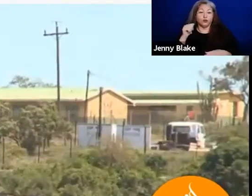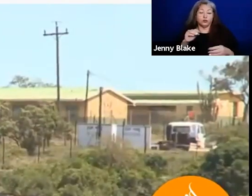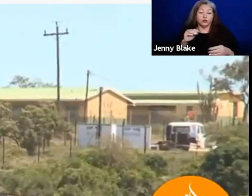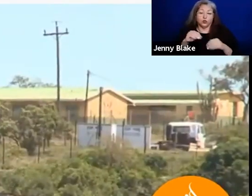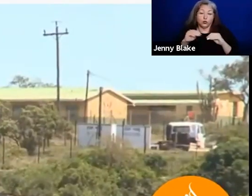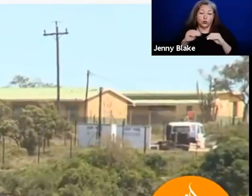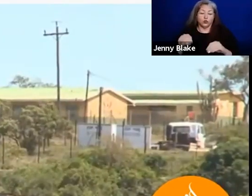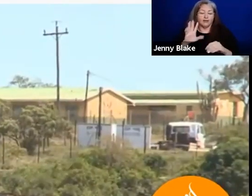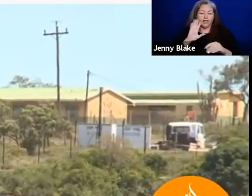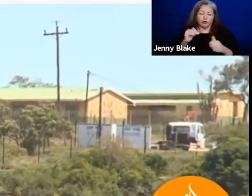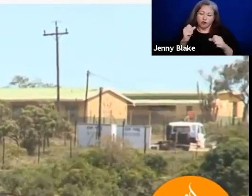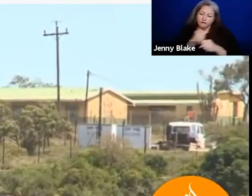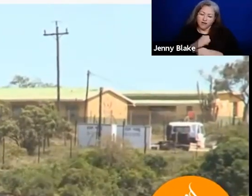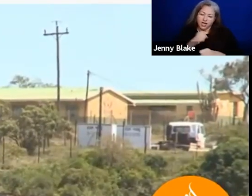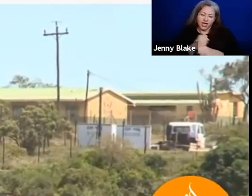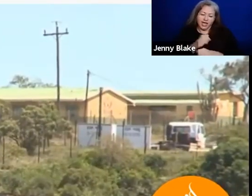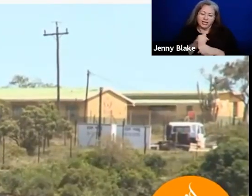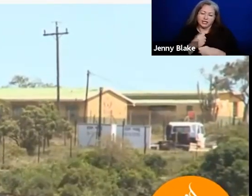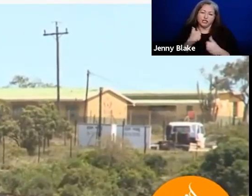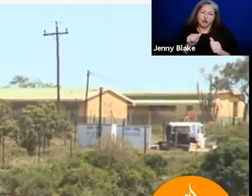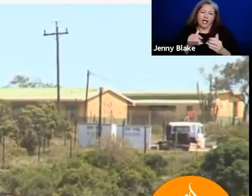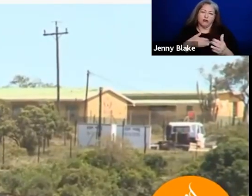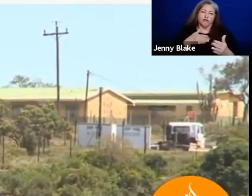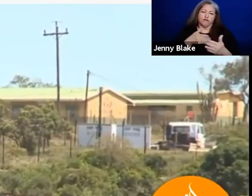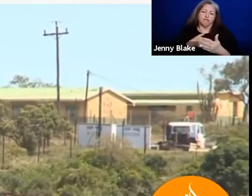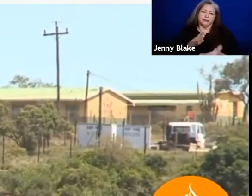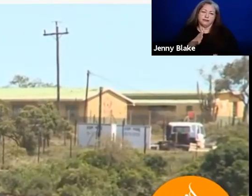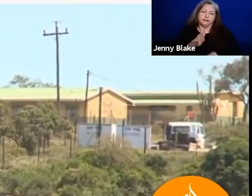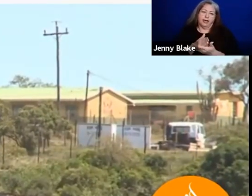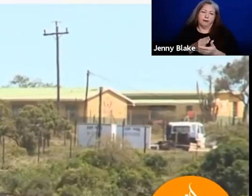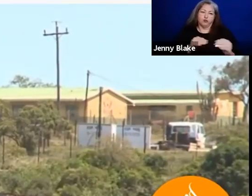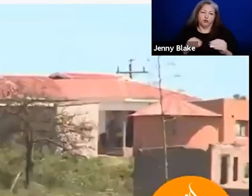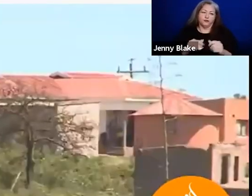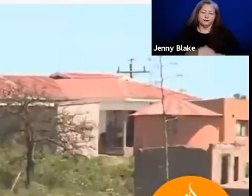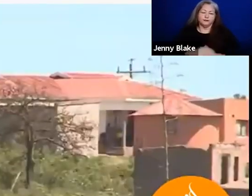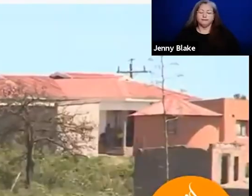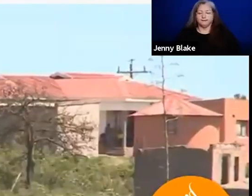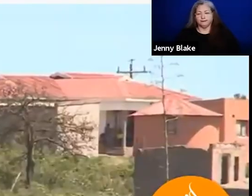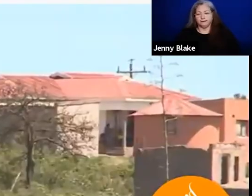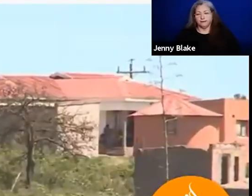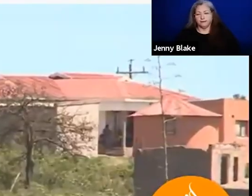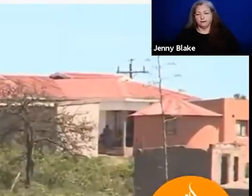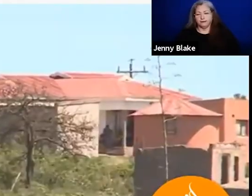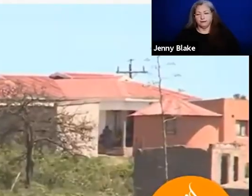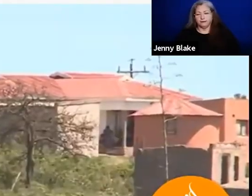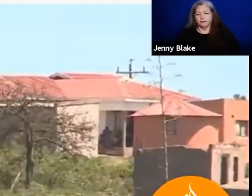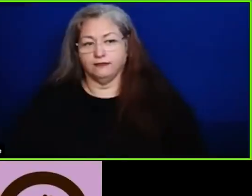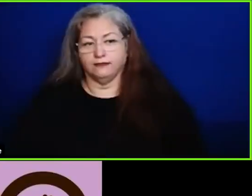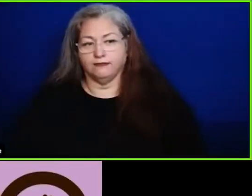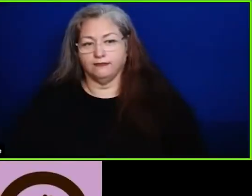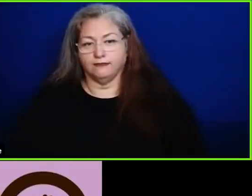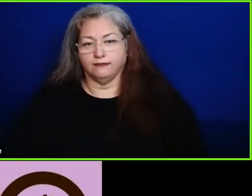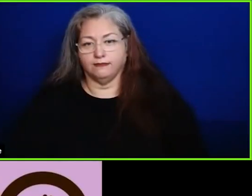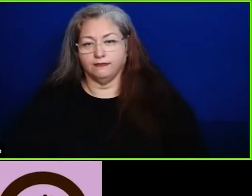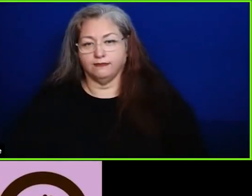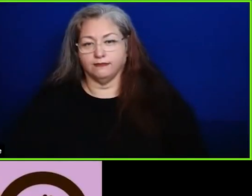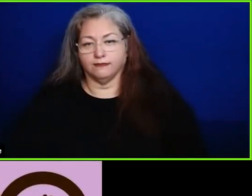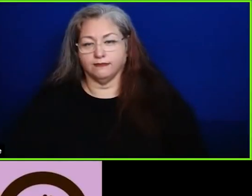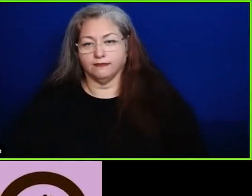doing everything they can to stop that from happening. Haru Mutasa, Al Jazeera, Mpukunyoni, South Africa.